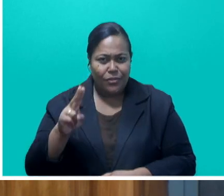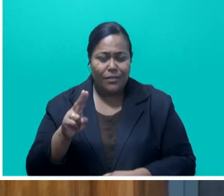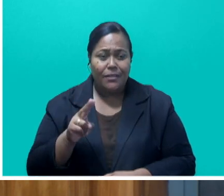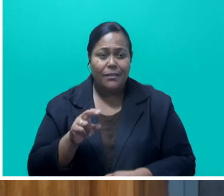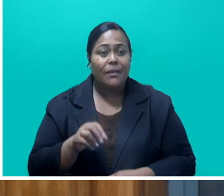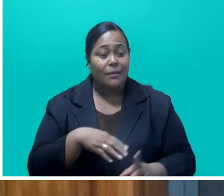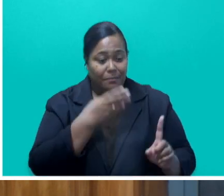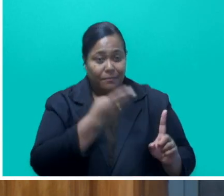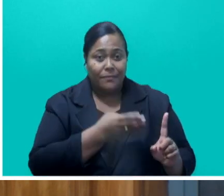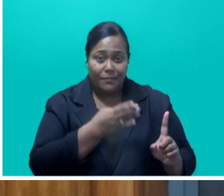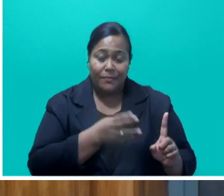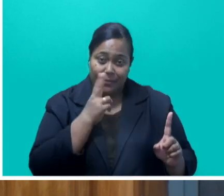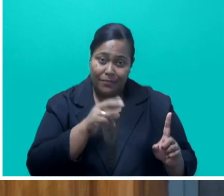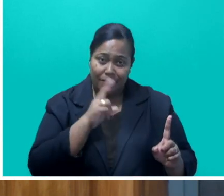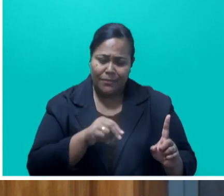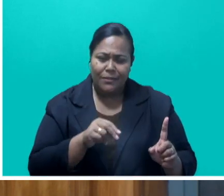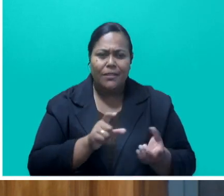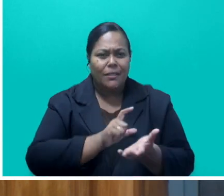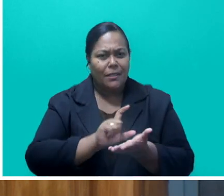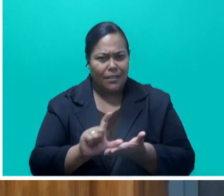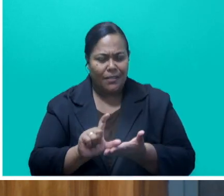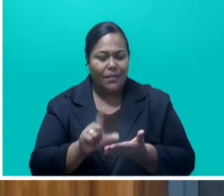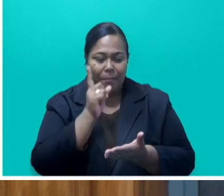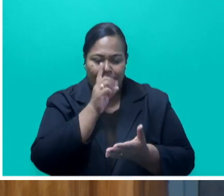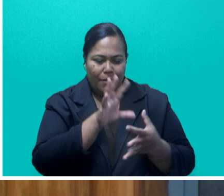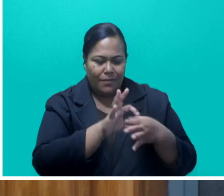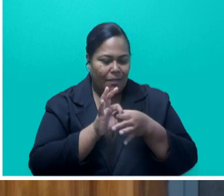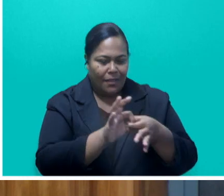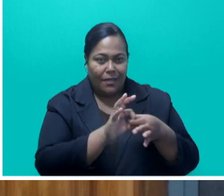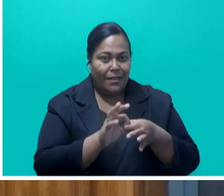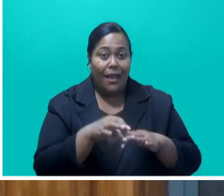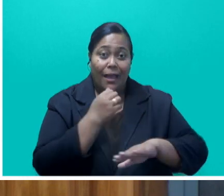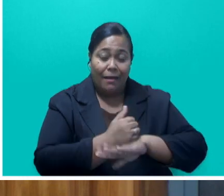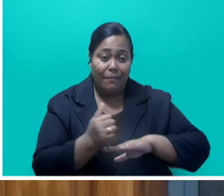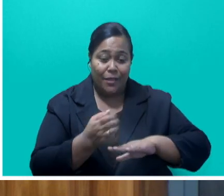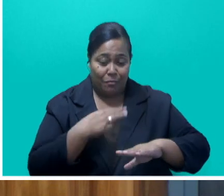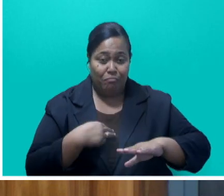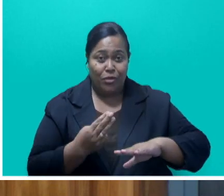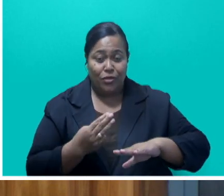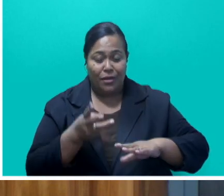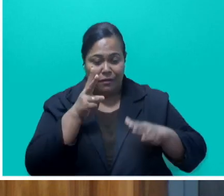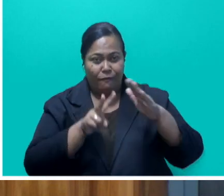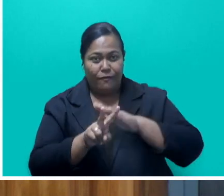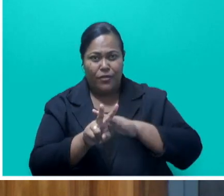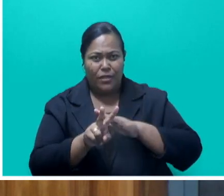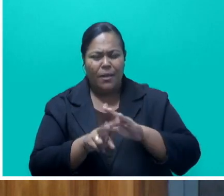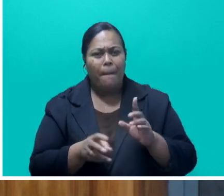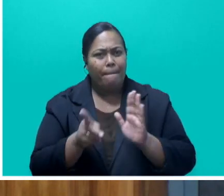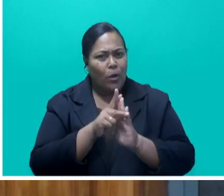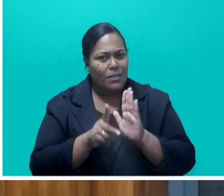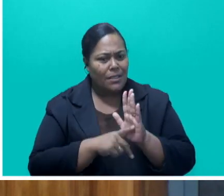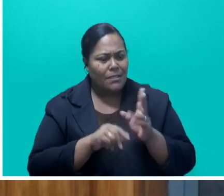outlined the People's Coalition Government mission and vision, key policies and programs,